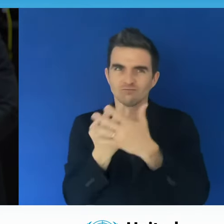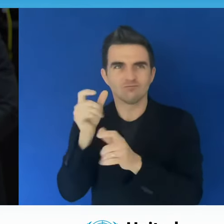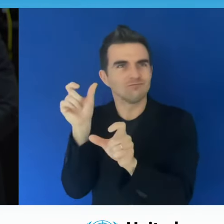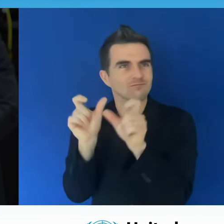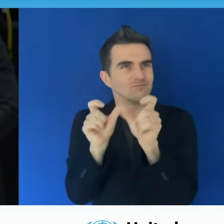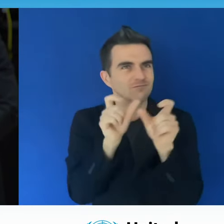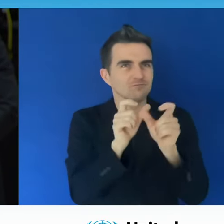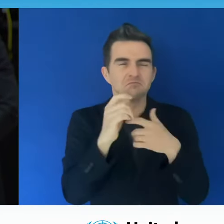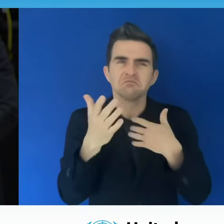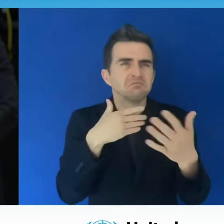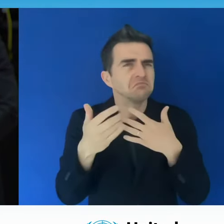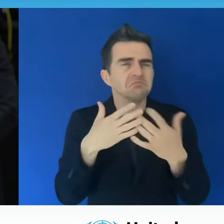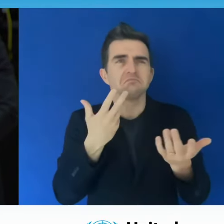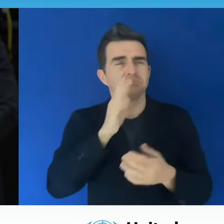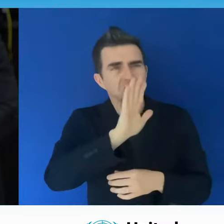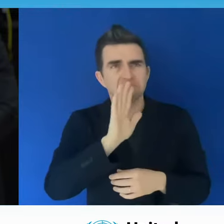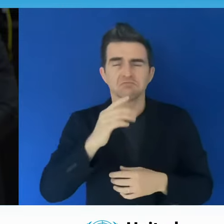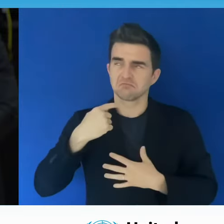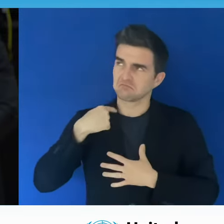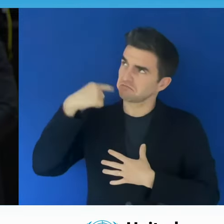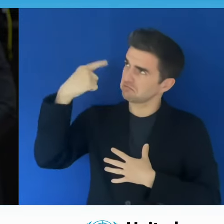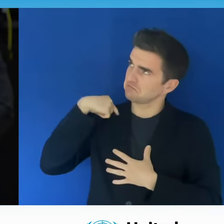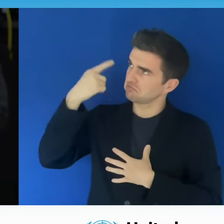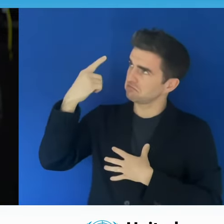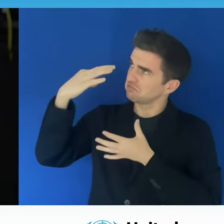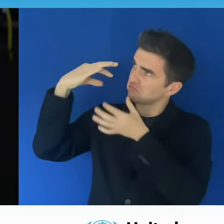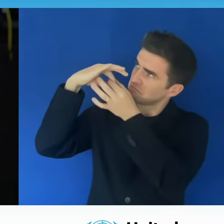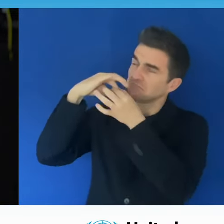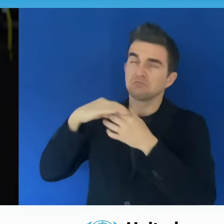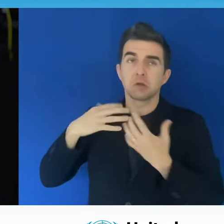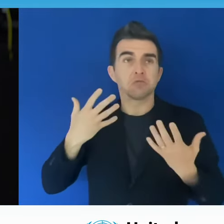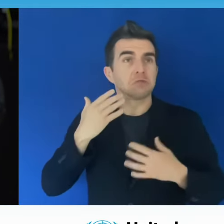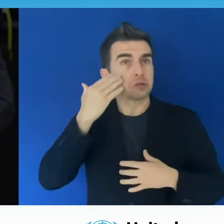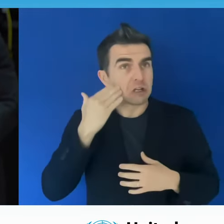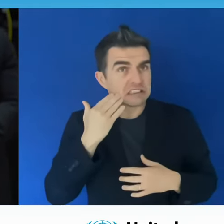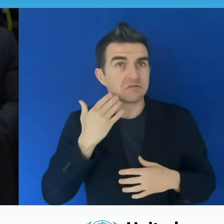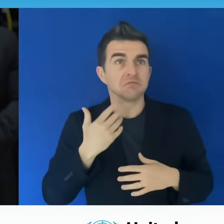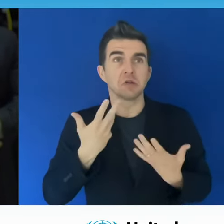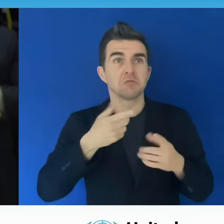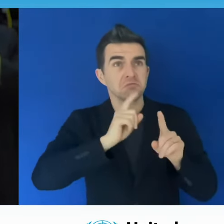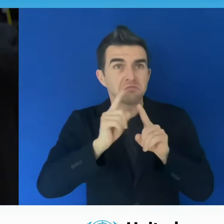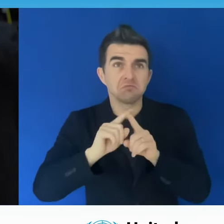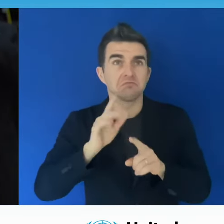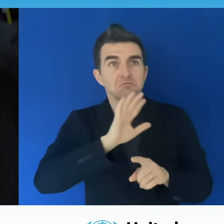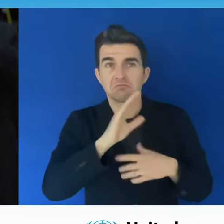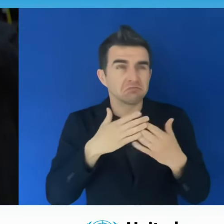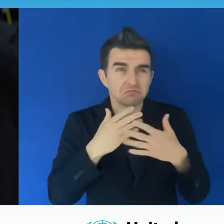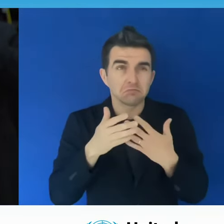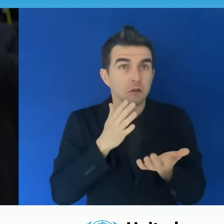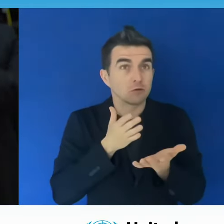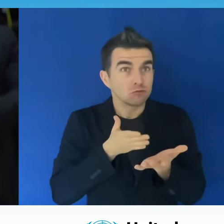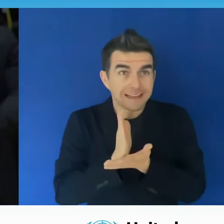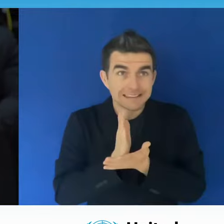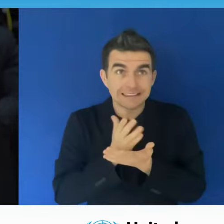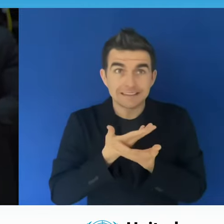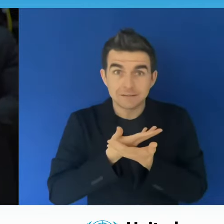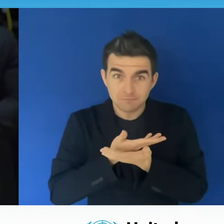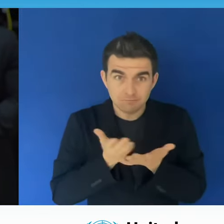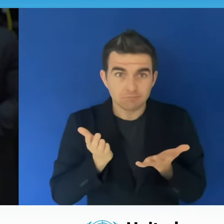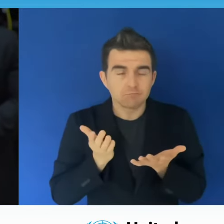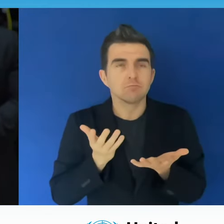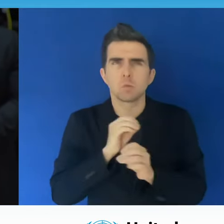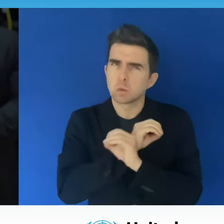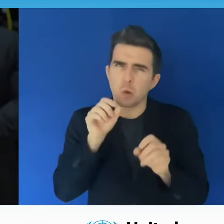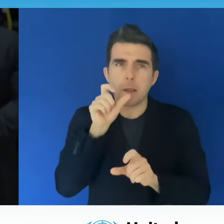the rights, where no one is left with no food or less food to consume or clean water to drink, where